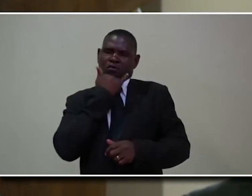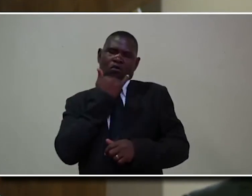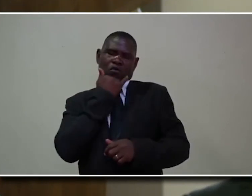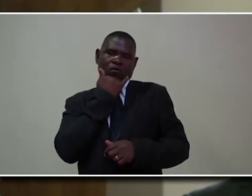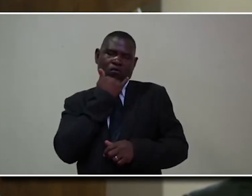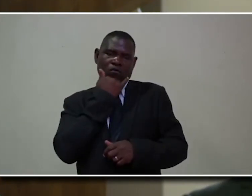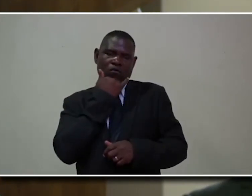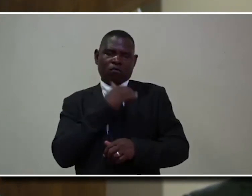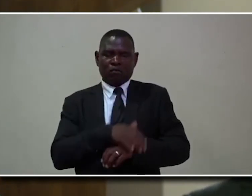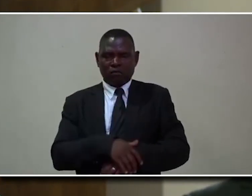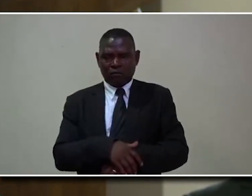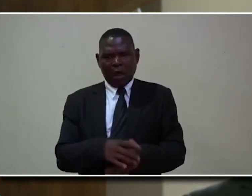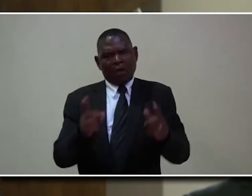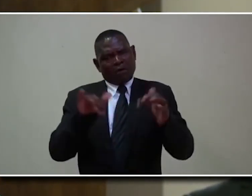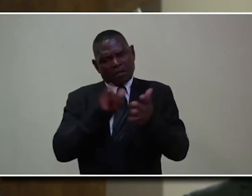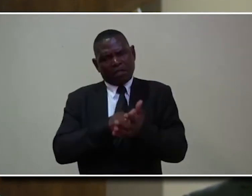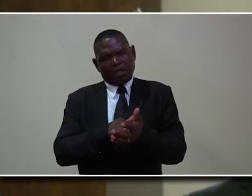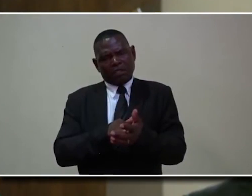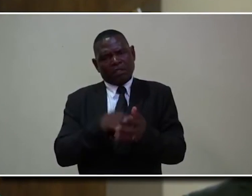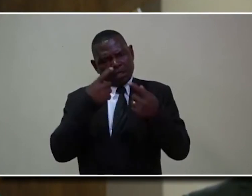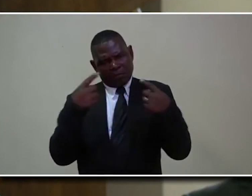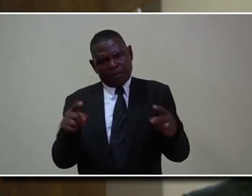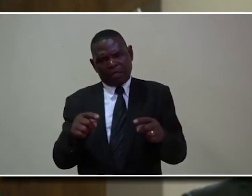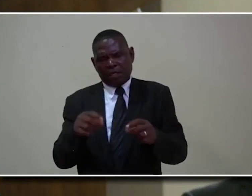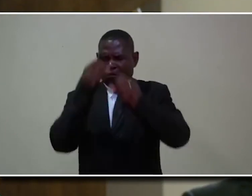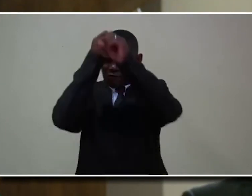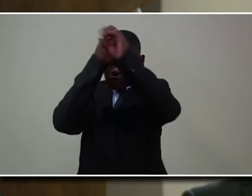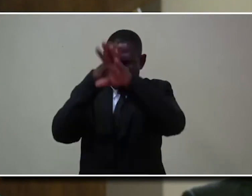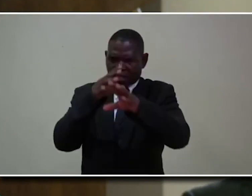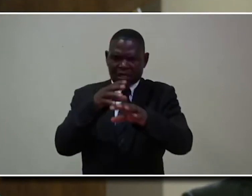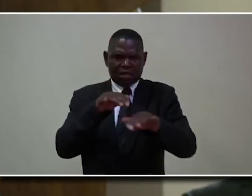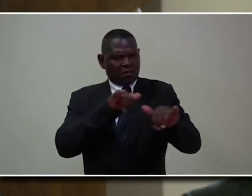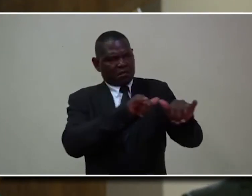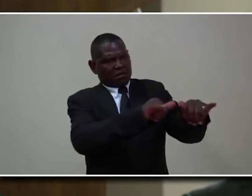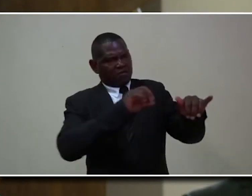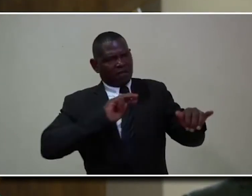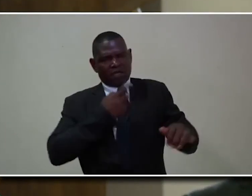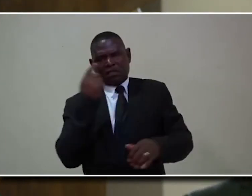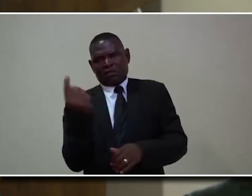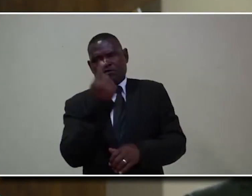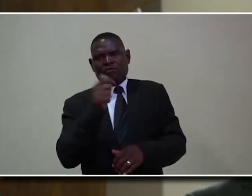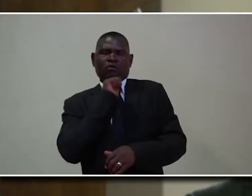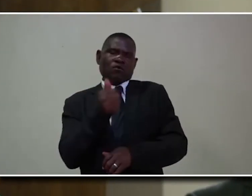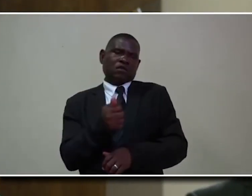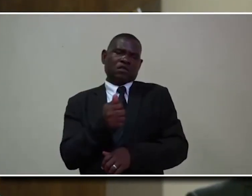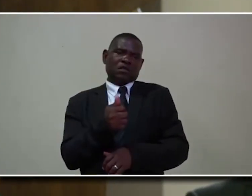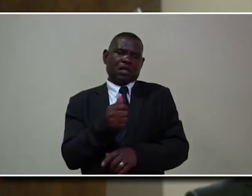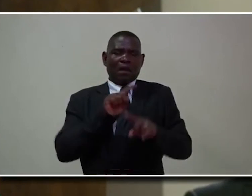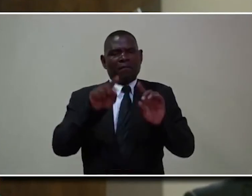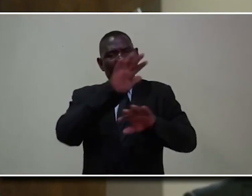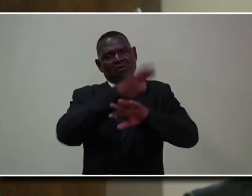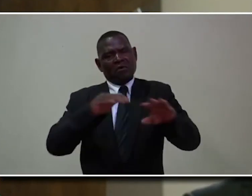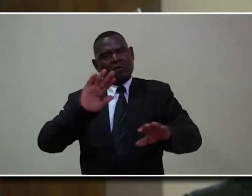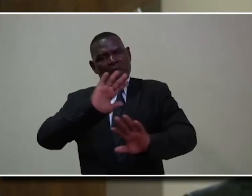When that happens, Father, do not leave us alone. But call us back and